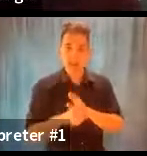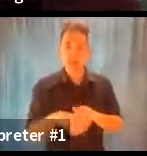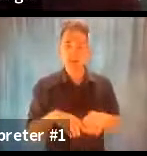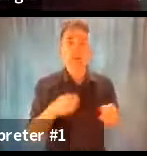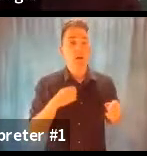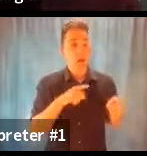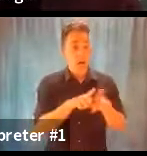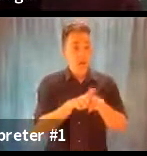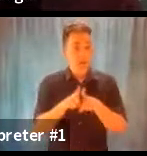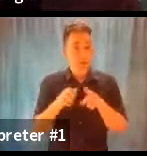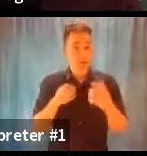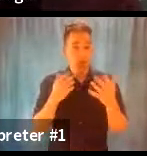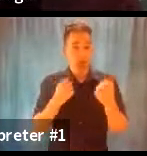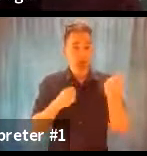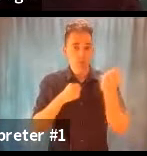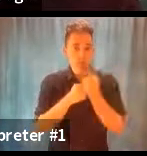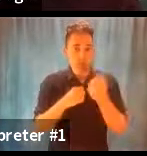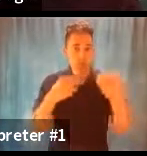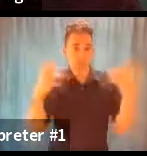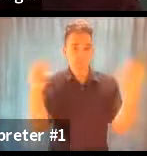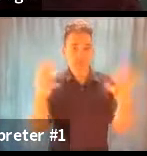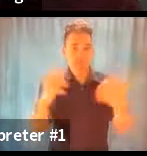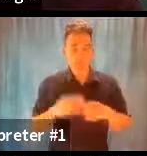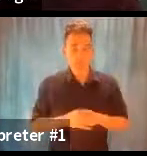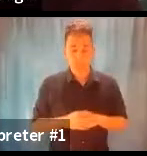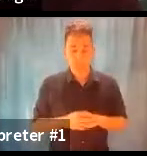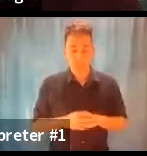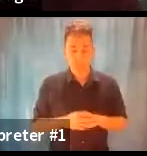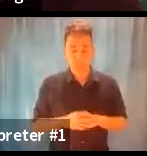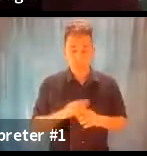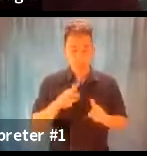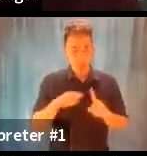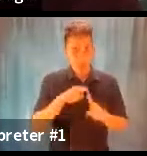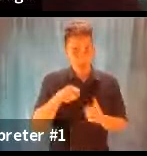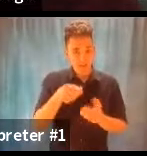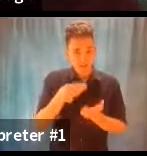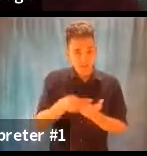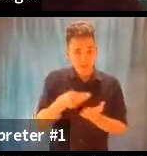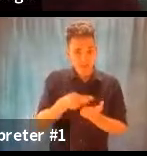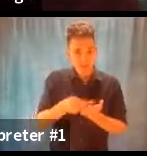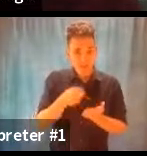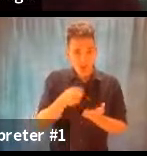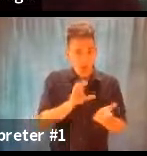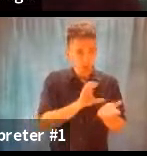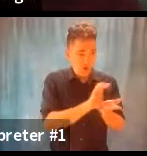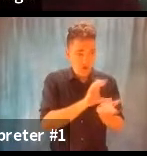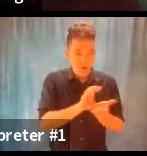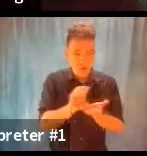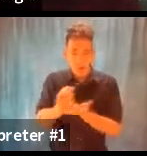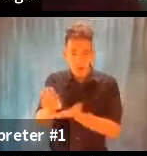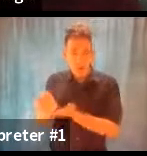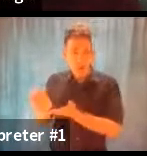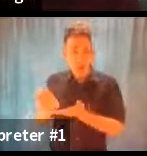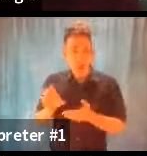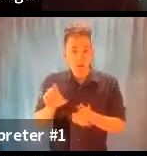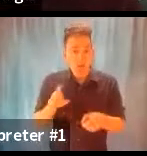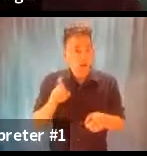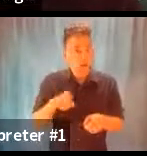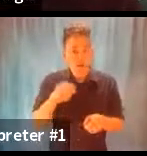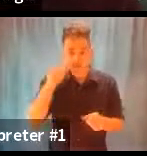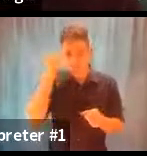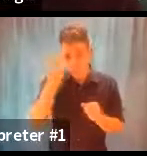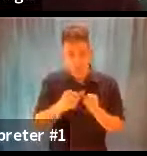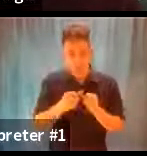for is for when you're allocating this money, you have to remember those people who are older adults who are on a